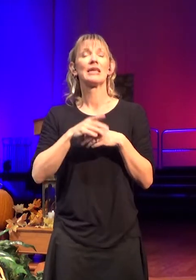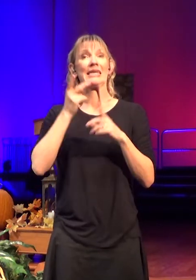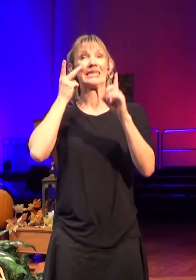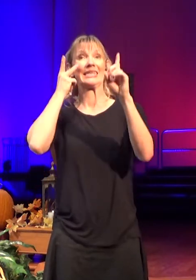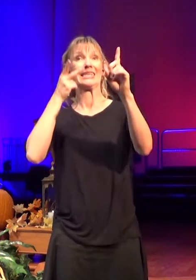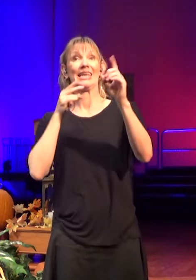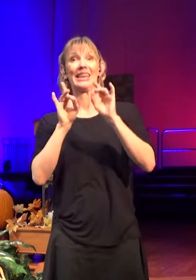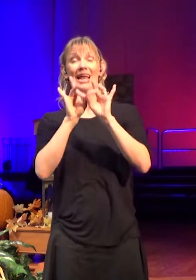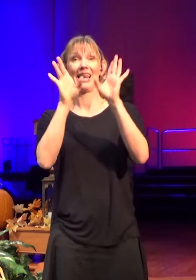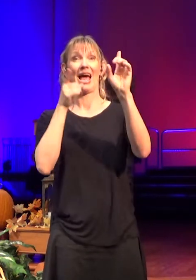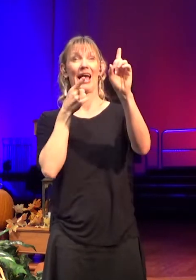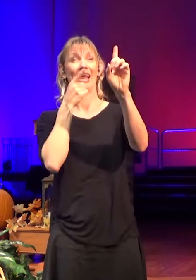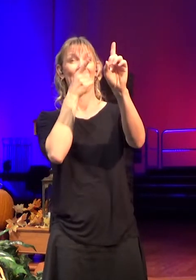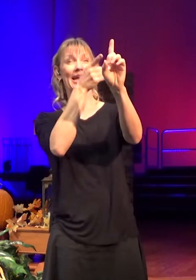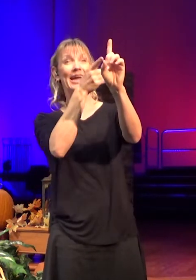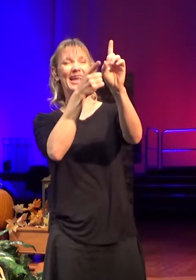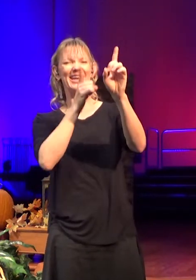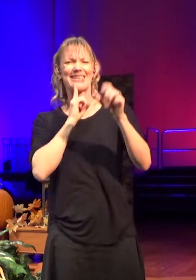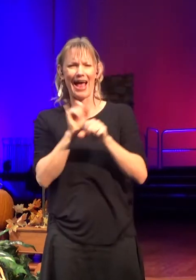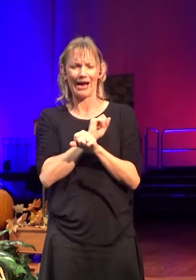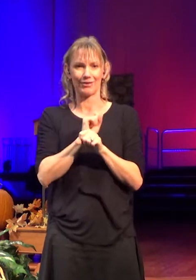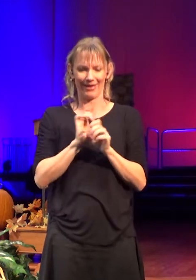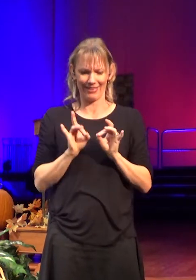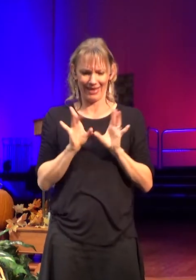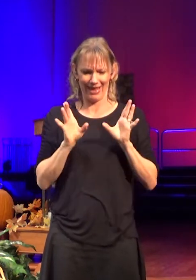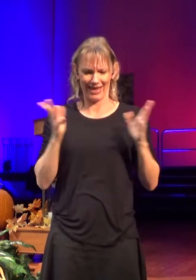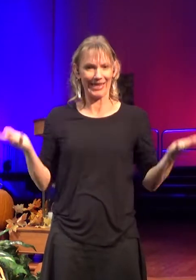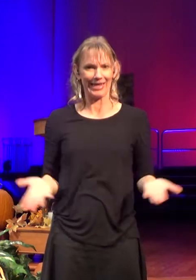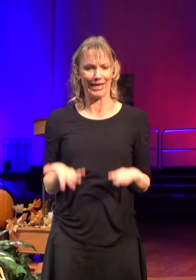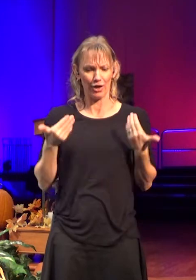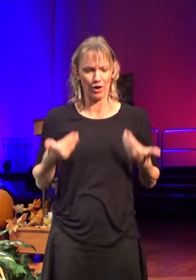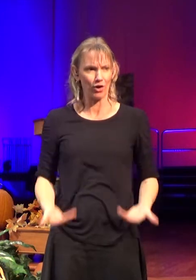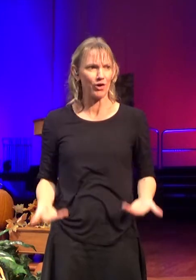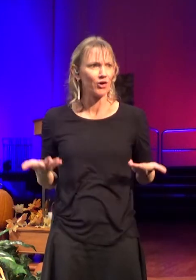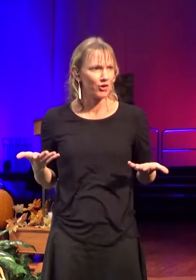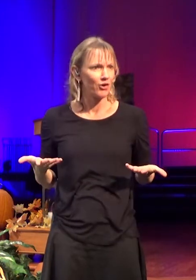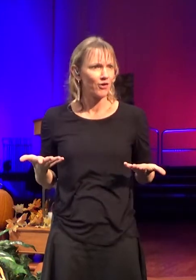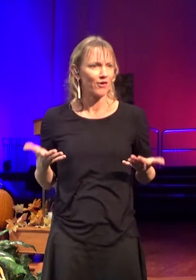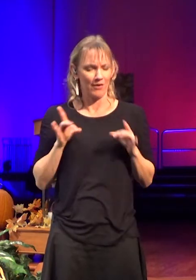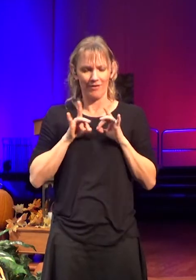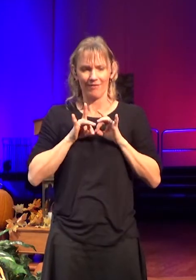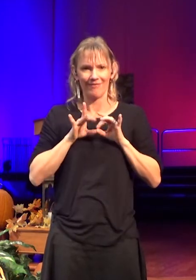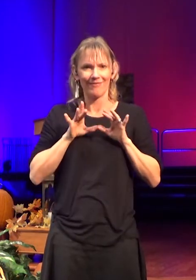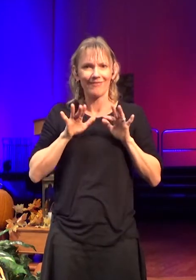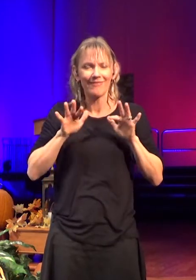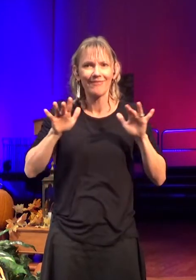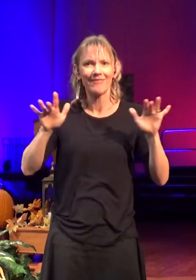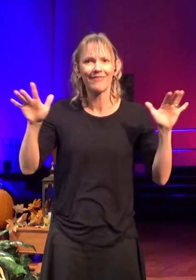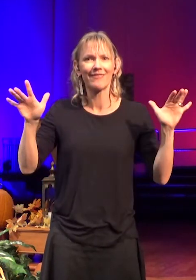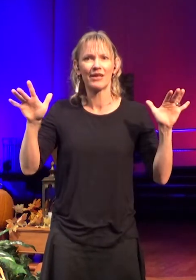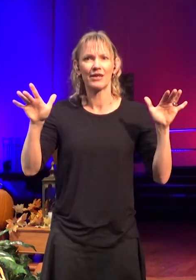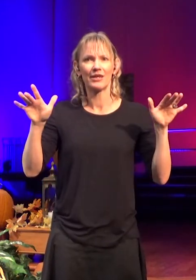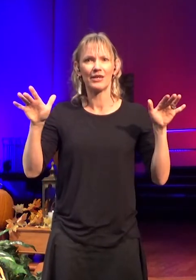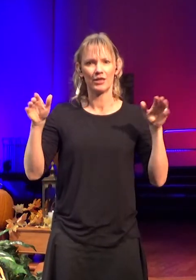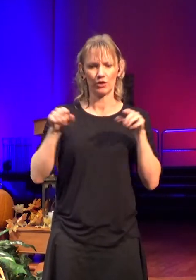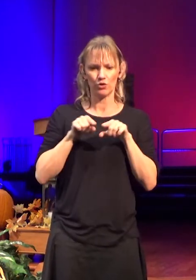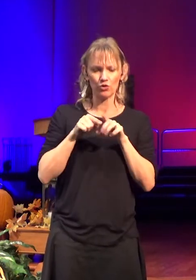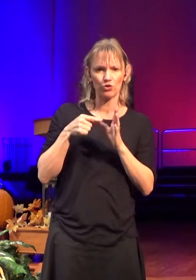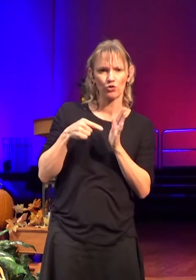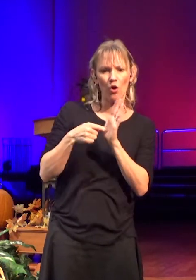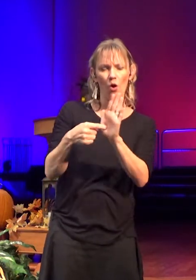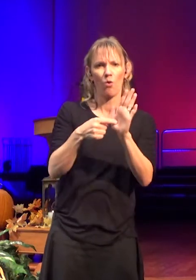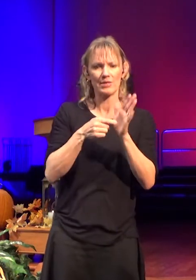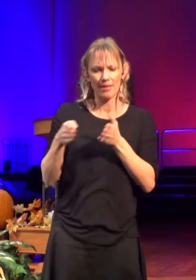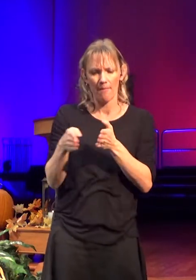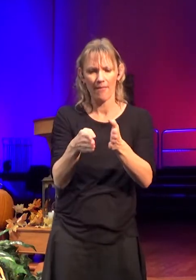see that the light at the end of the tunnel is actually the light that's right here where we are, that can be that glow that illuminates that